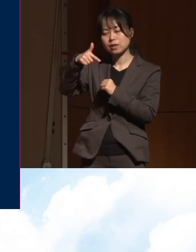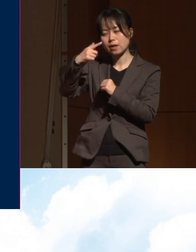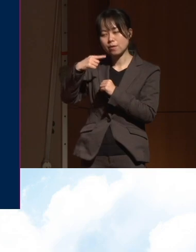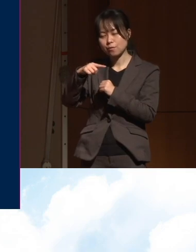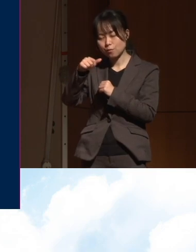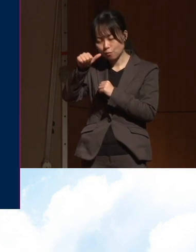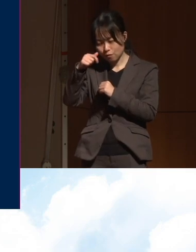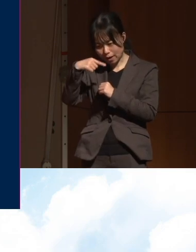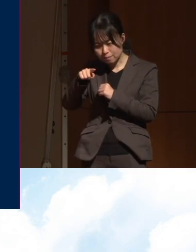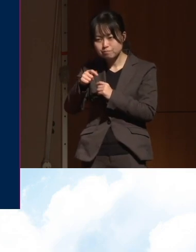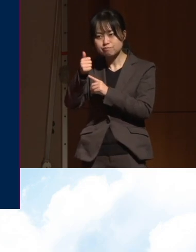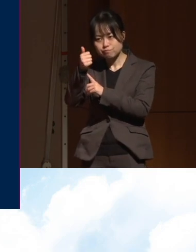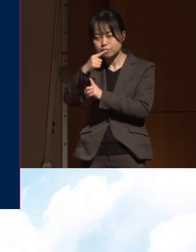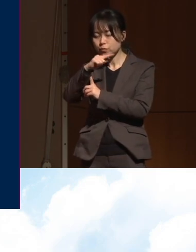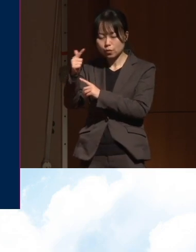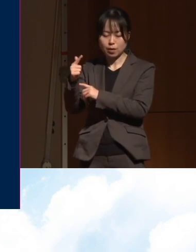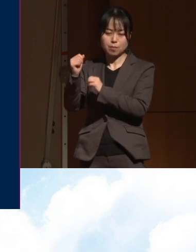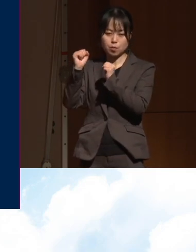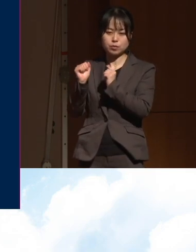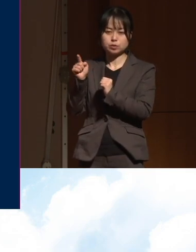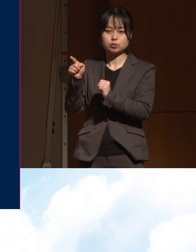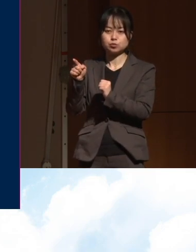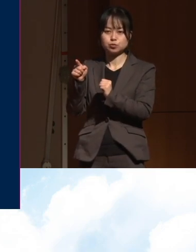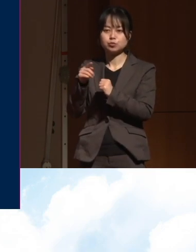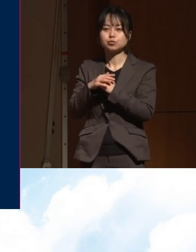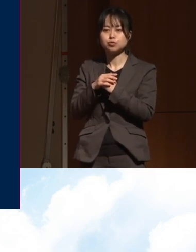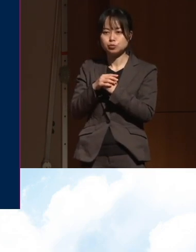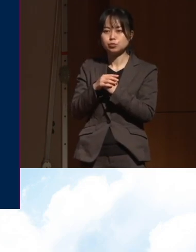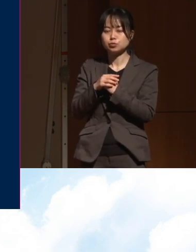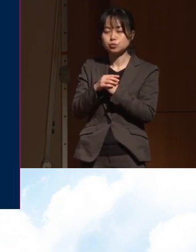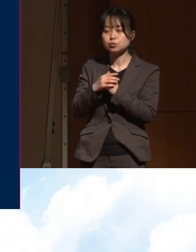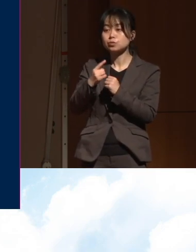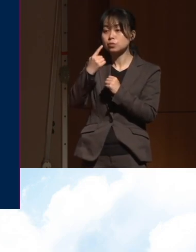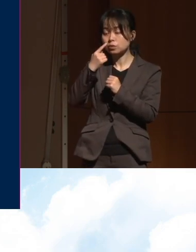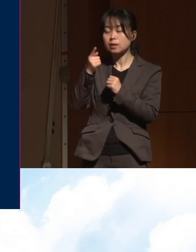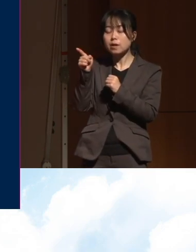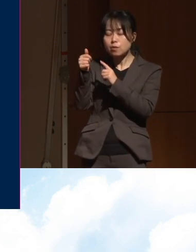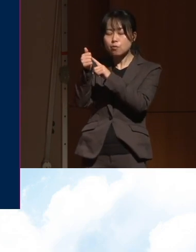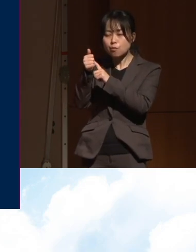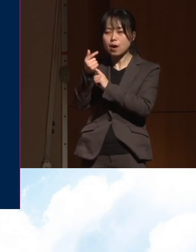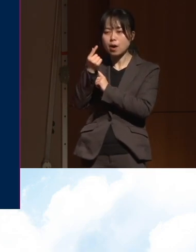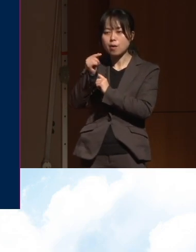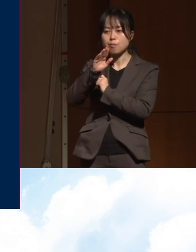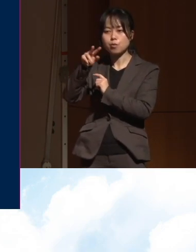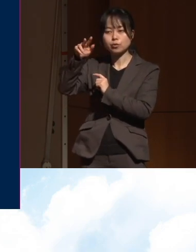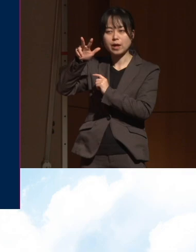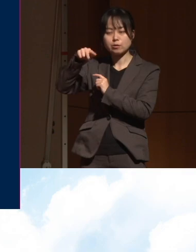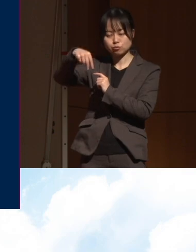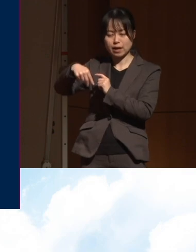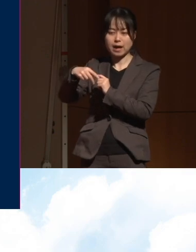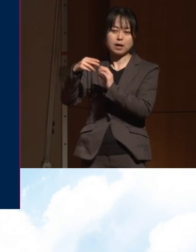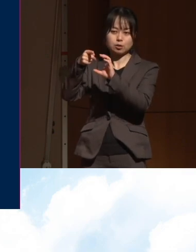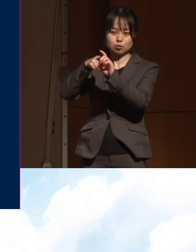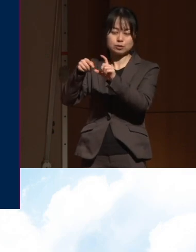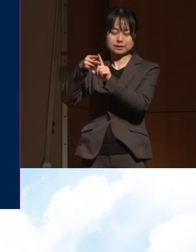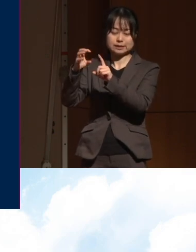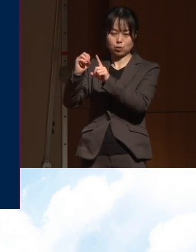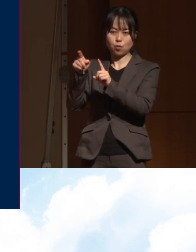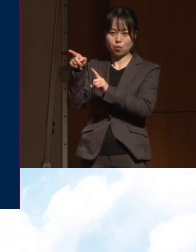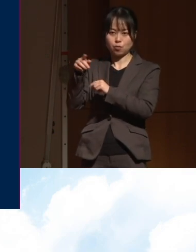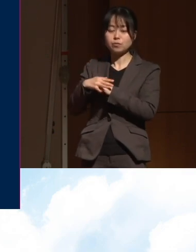of Moderna. And we were announcing CEPI's first vaccine development